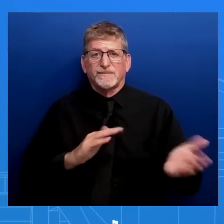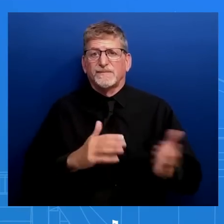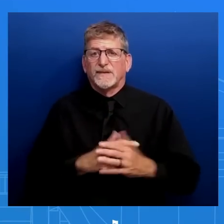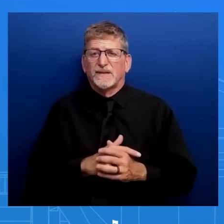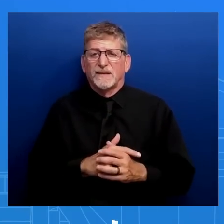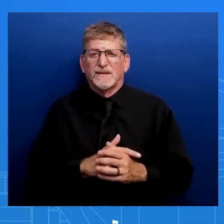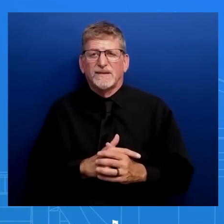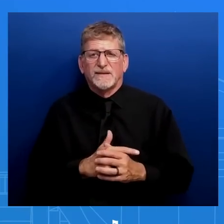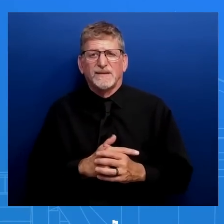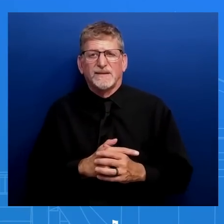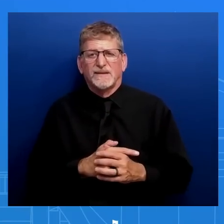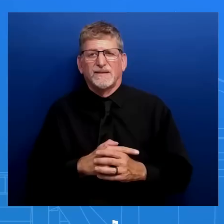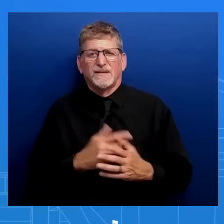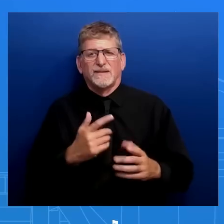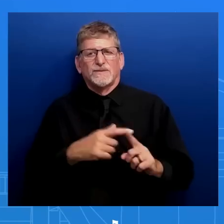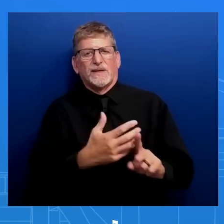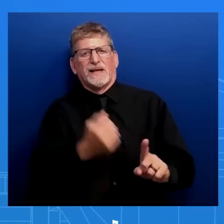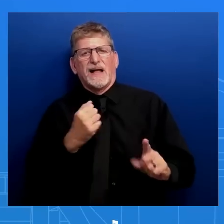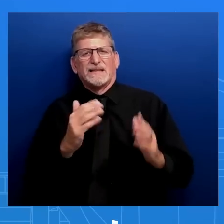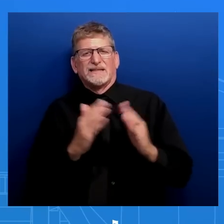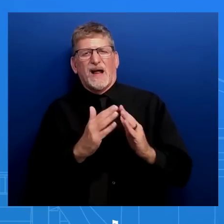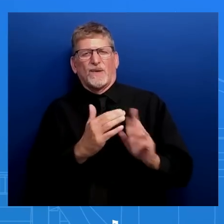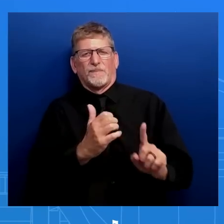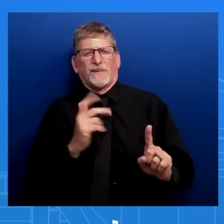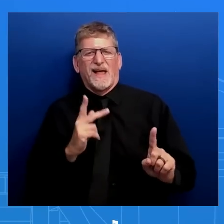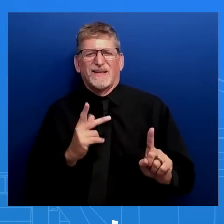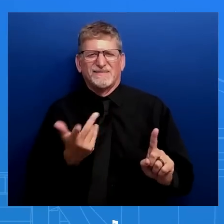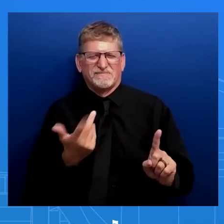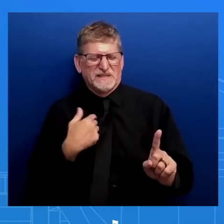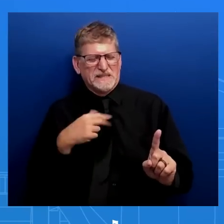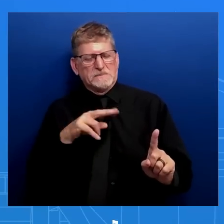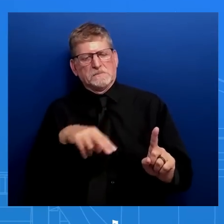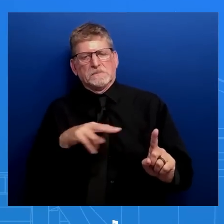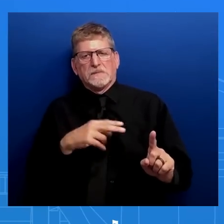said didn't have any strategic value to the Russians one way or another.